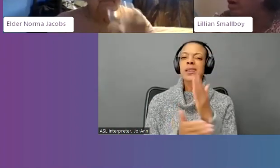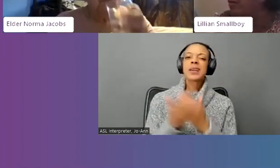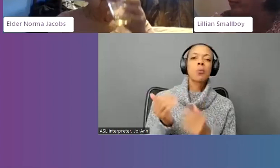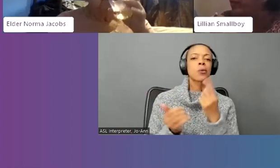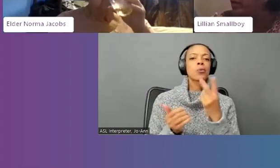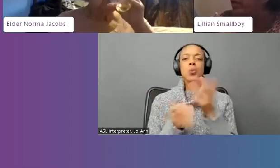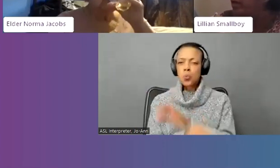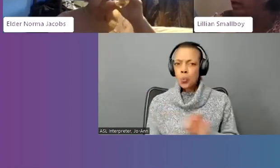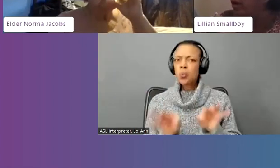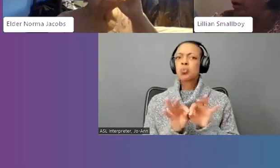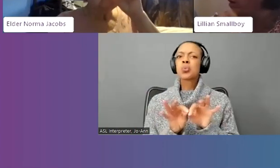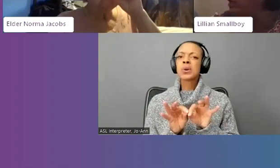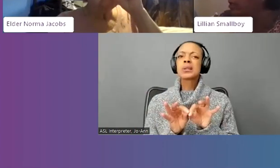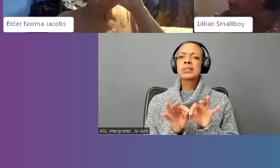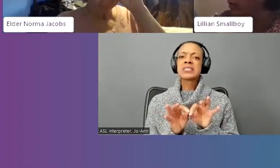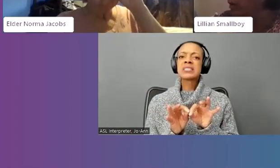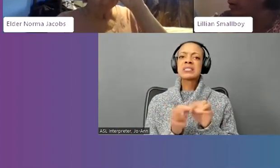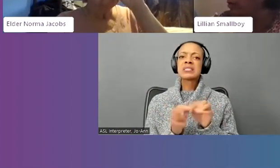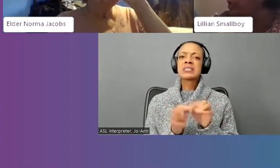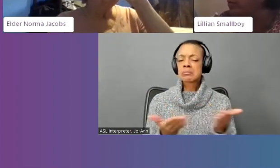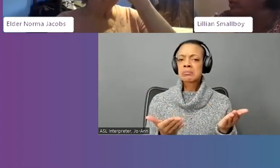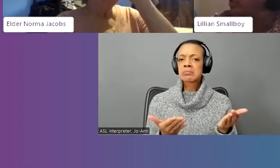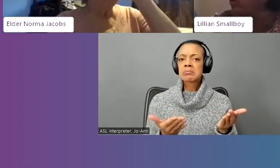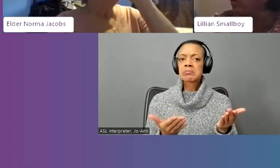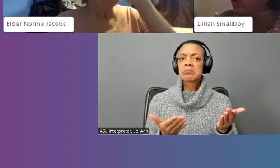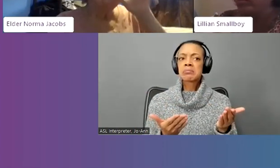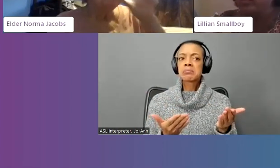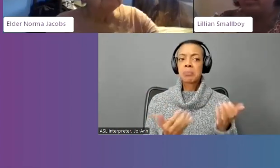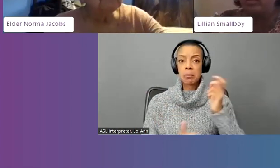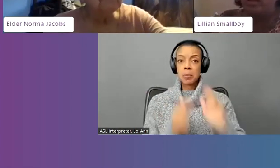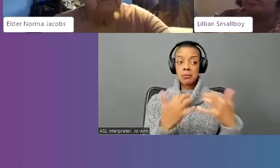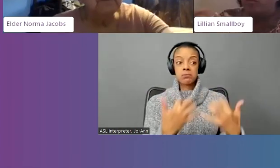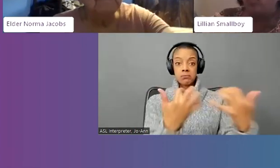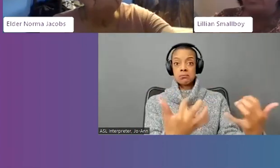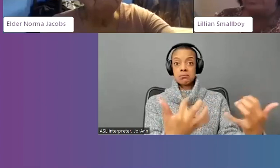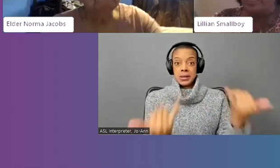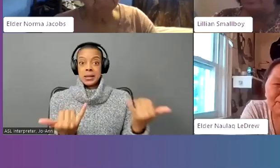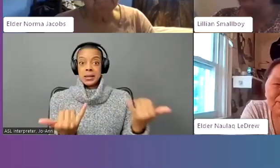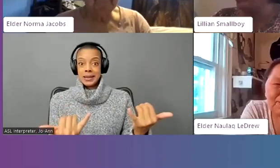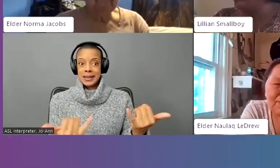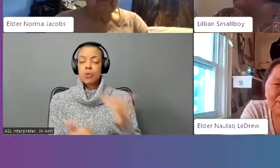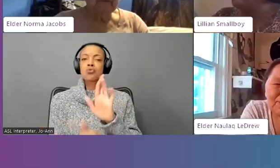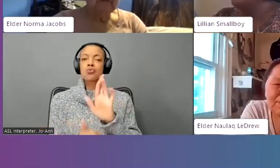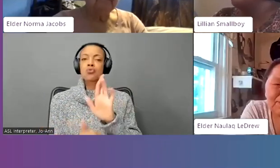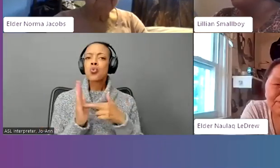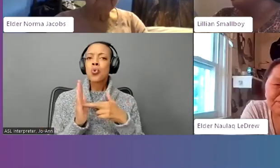somebody, our audience or our participants to know about your role as an